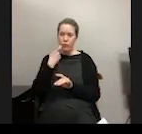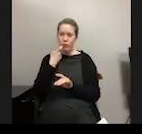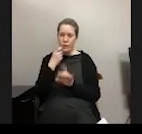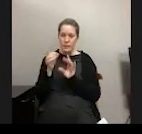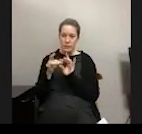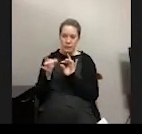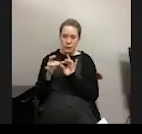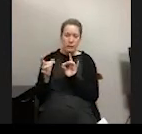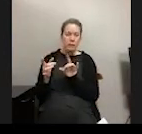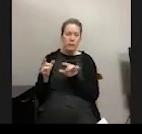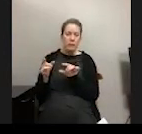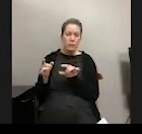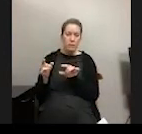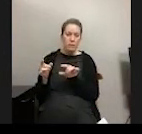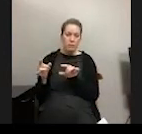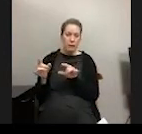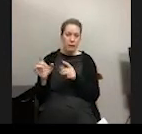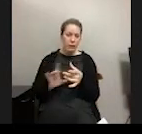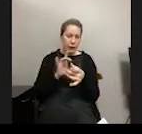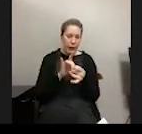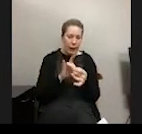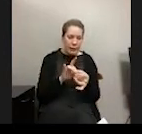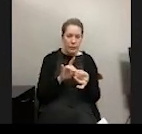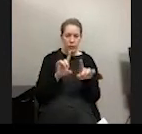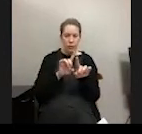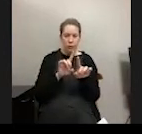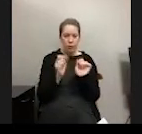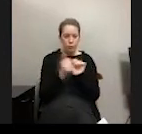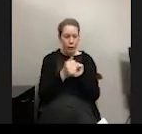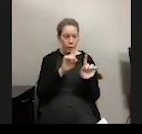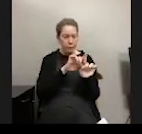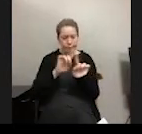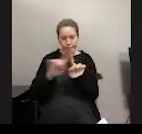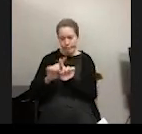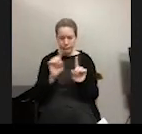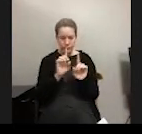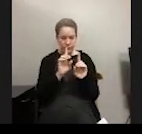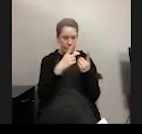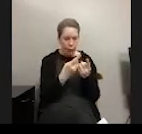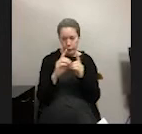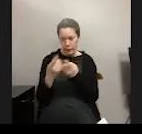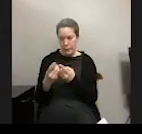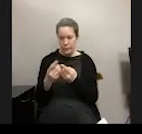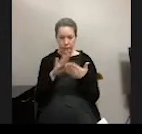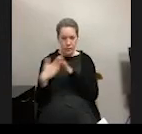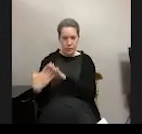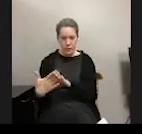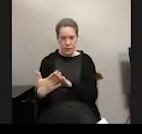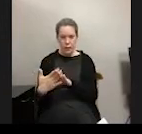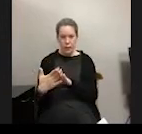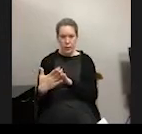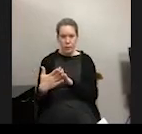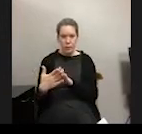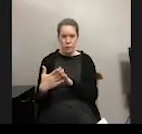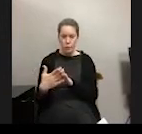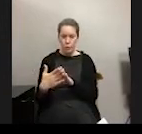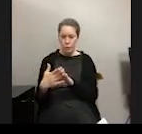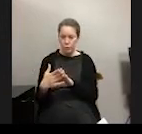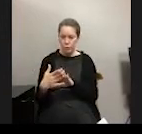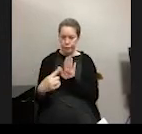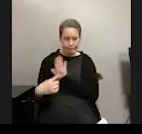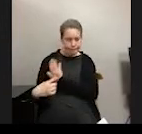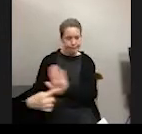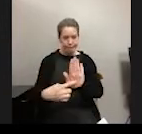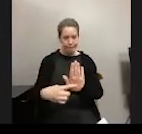permit or what it is. So we're really trying to cut through that, some of that red tape in order to get artists to the people and try to reduce some of